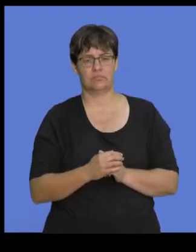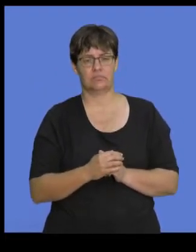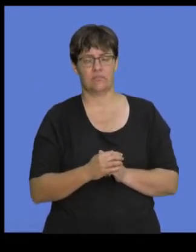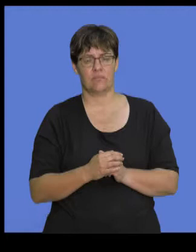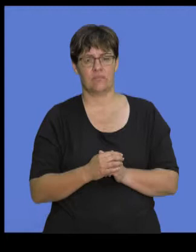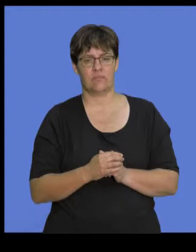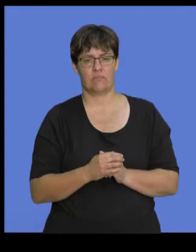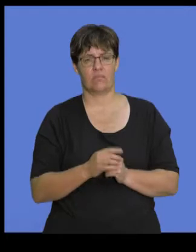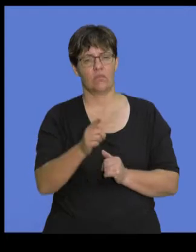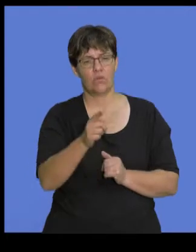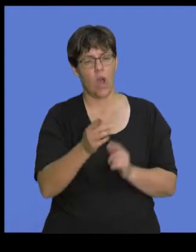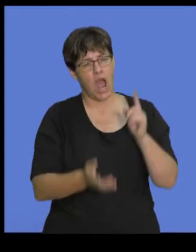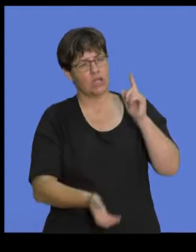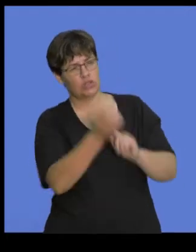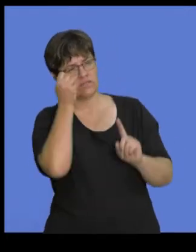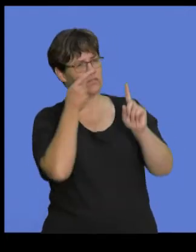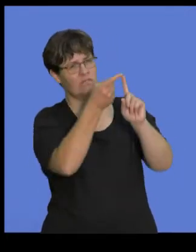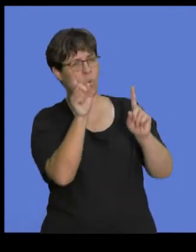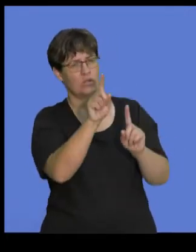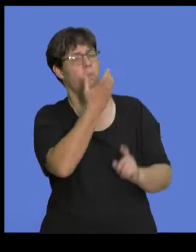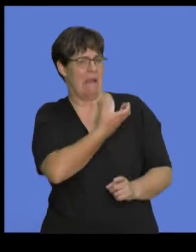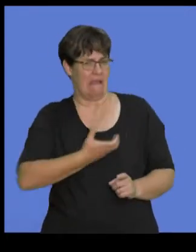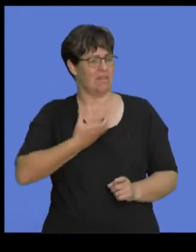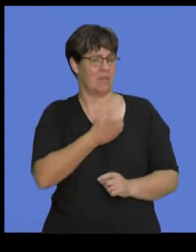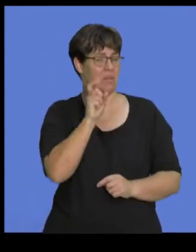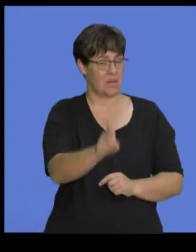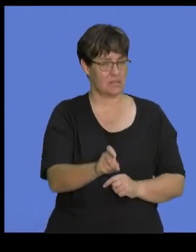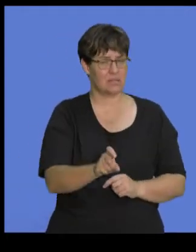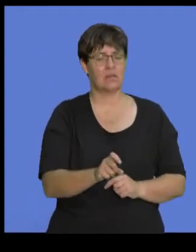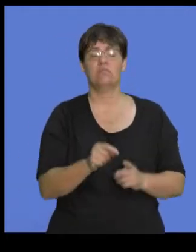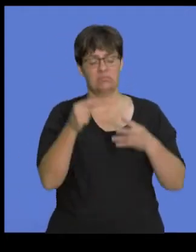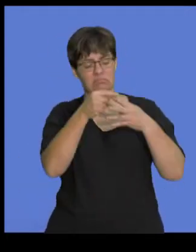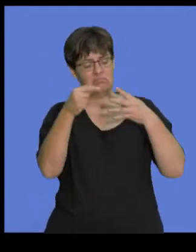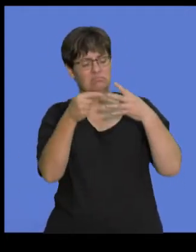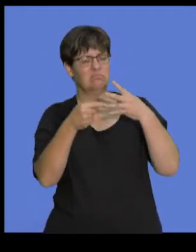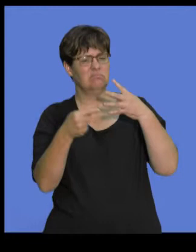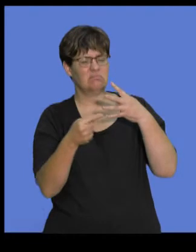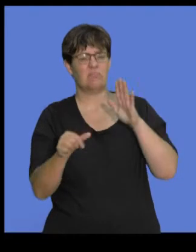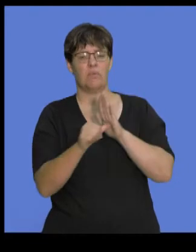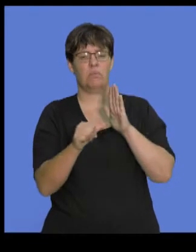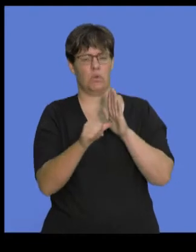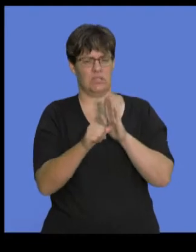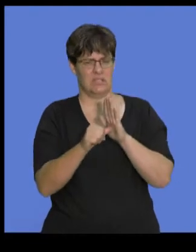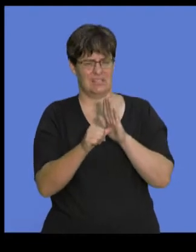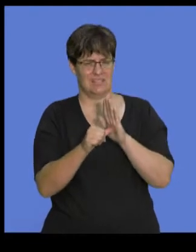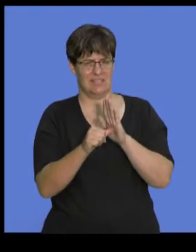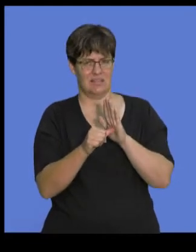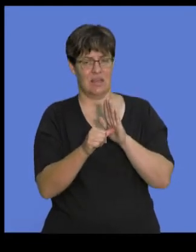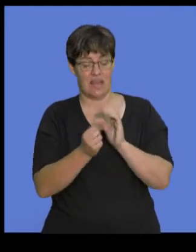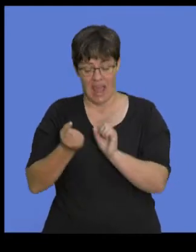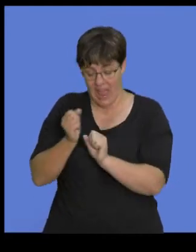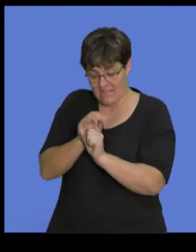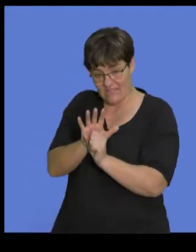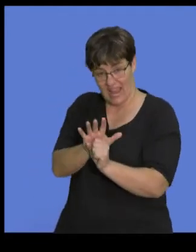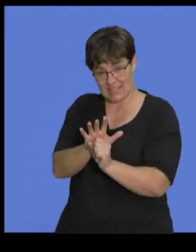of, what we want to achieve. We want to also discover what are some of these important factors that affect the